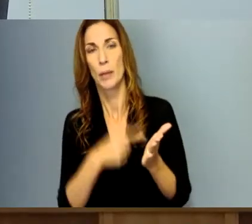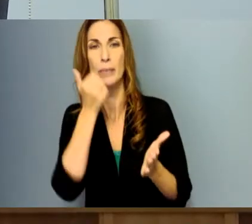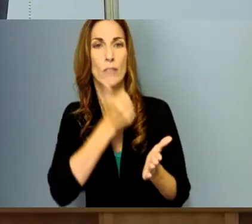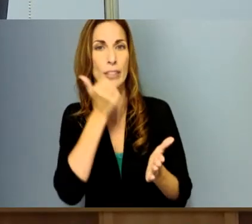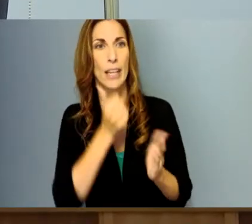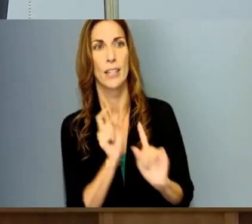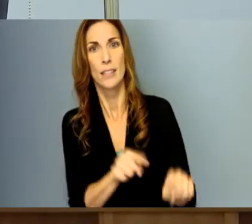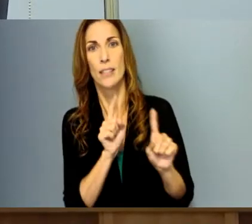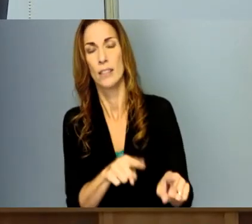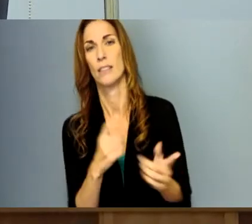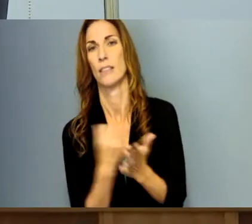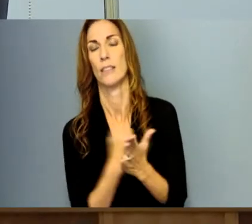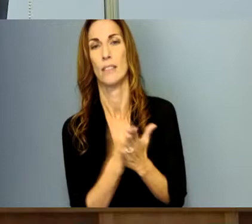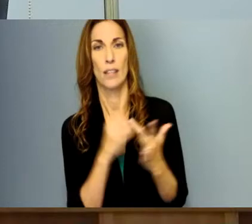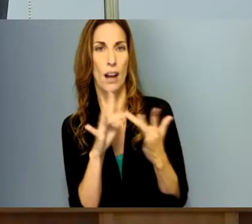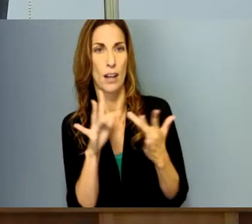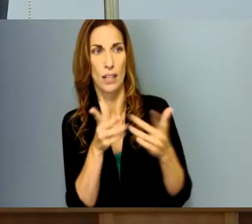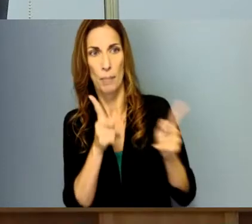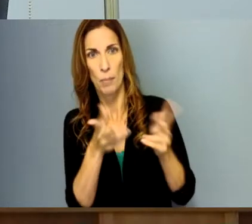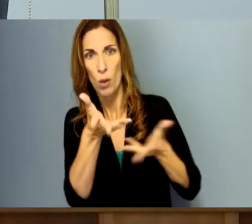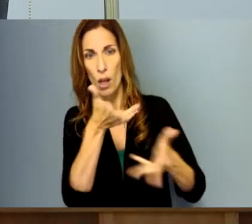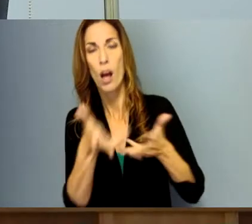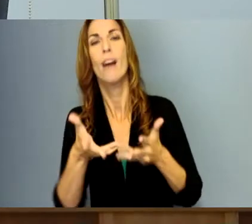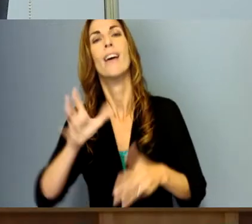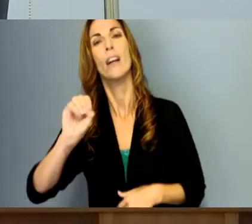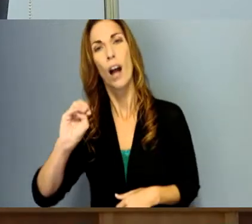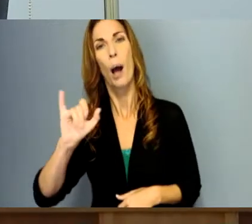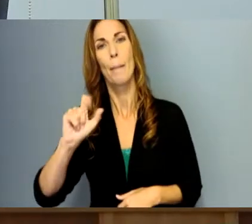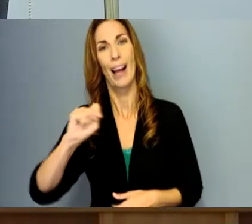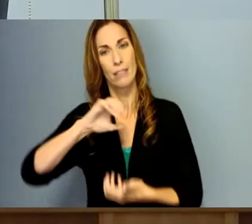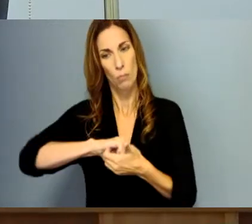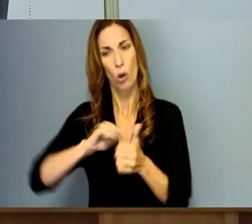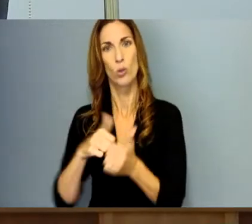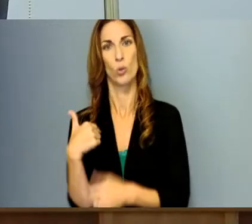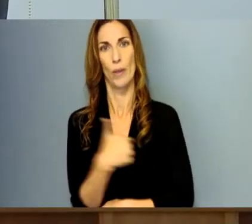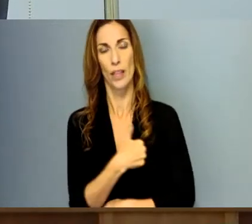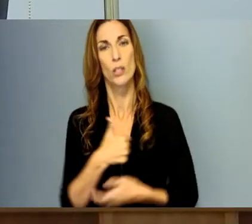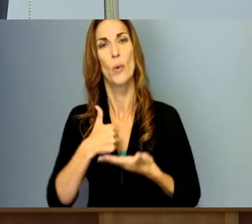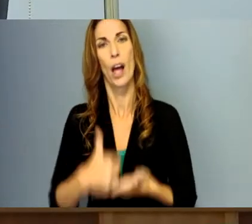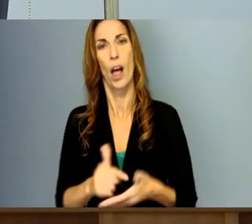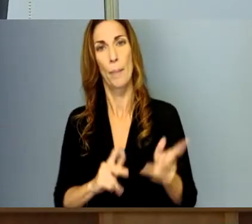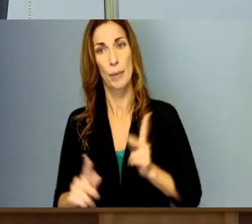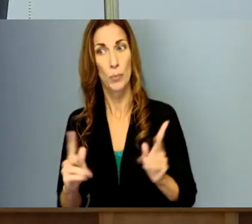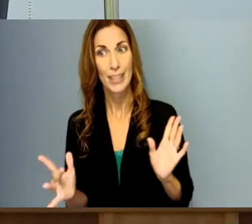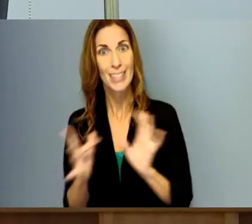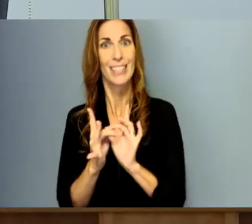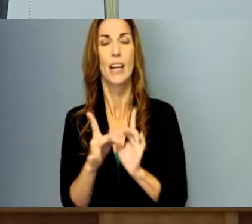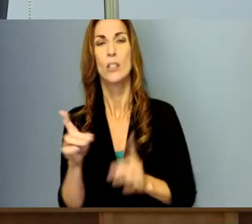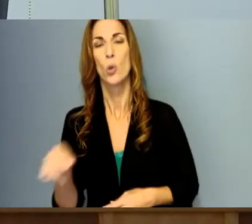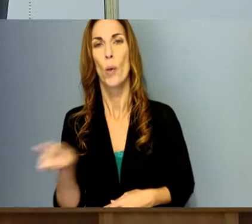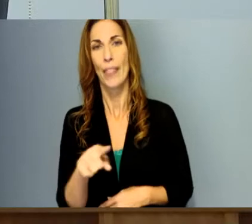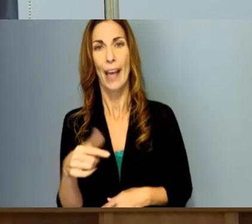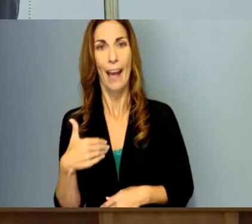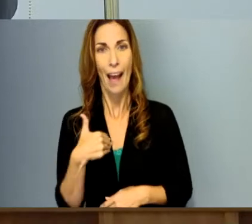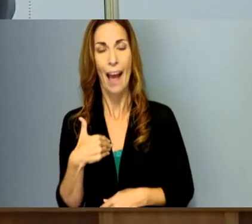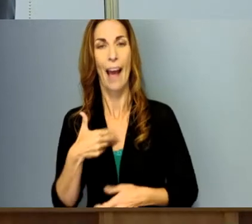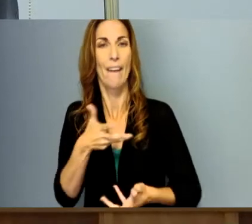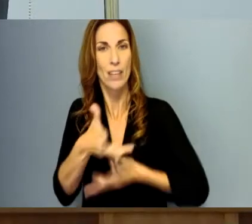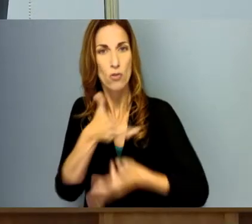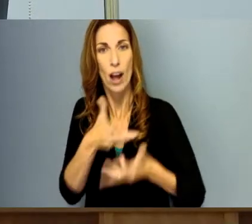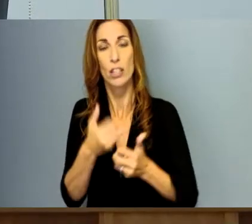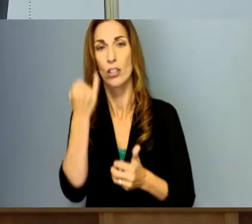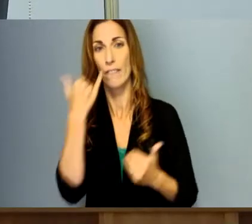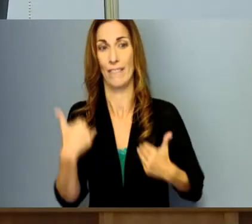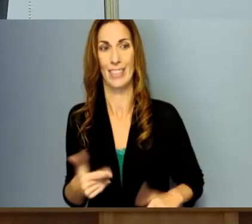week. But Comcast partners with us so that we can help people get connected, so that they have interaction. If they can't physically